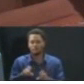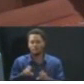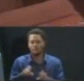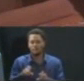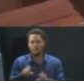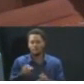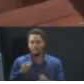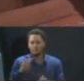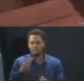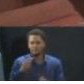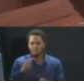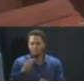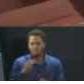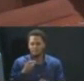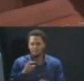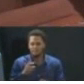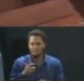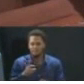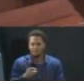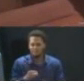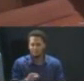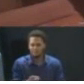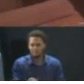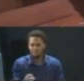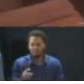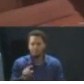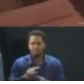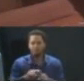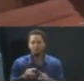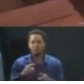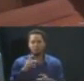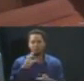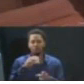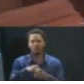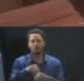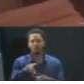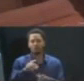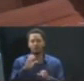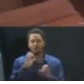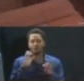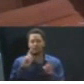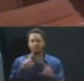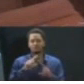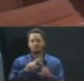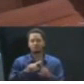their emotional well-being as part of their education, and the current